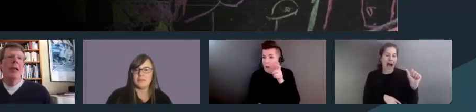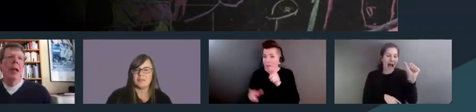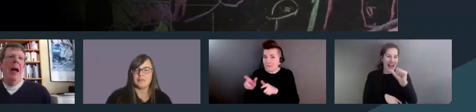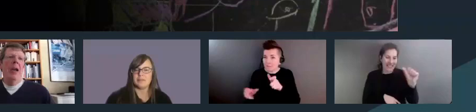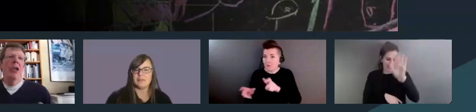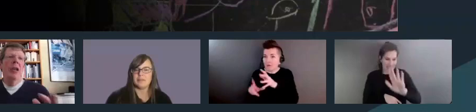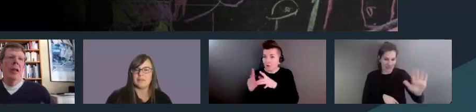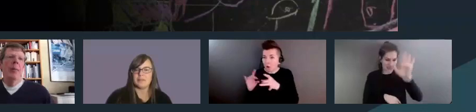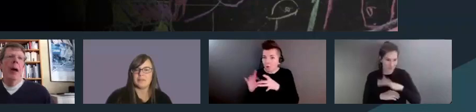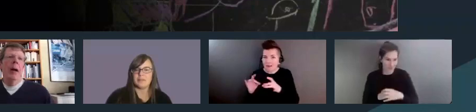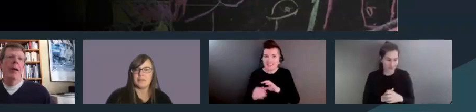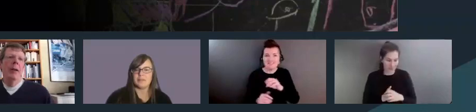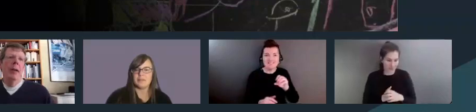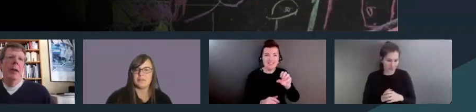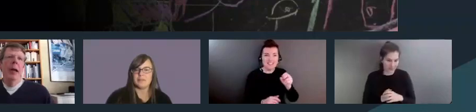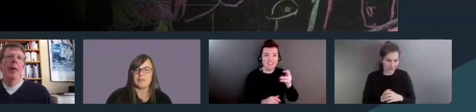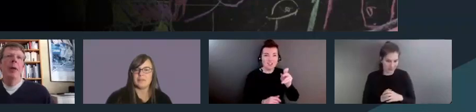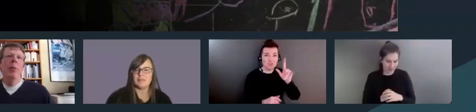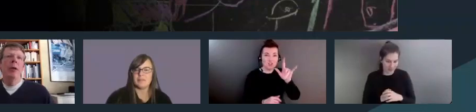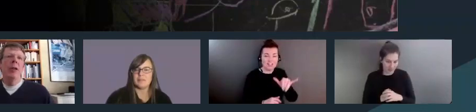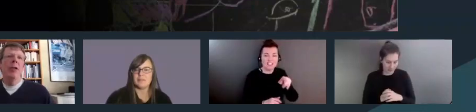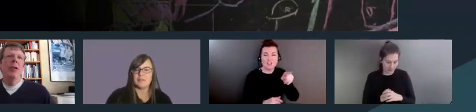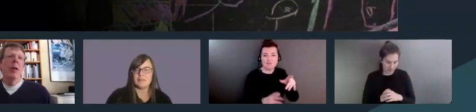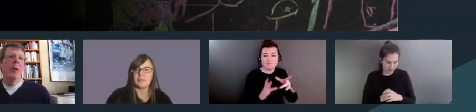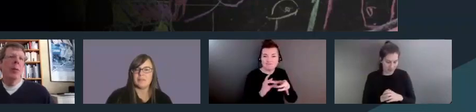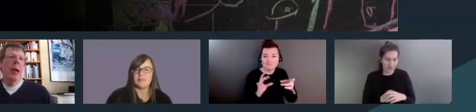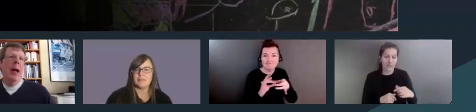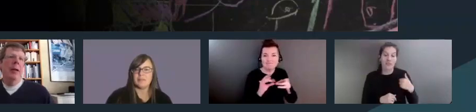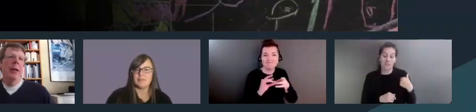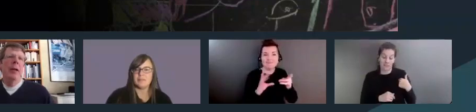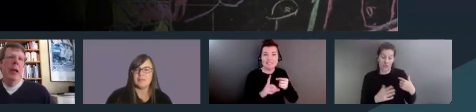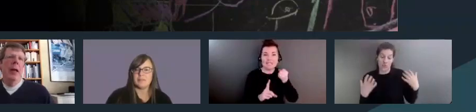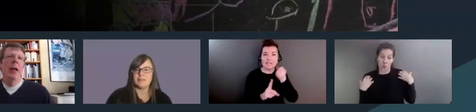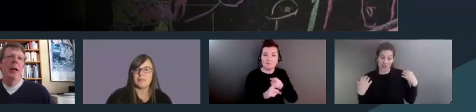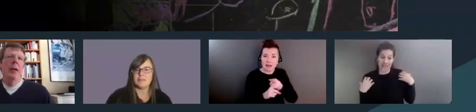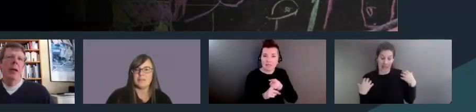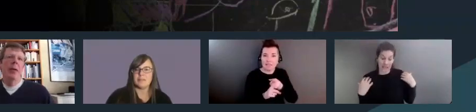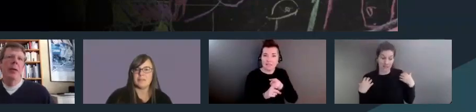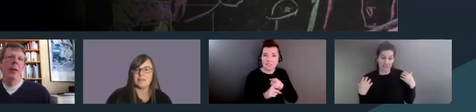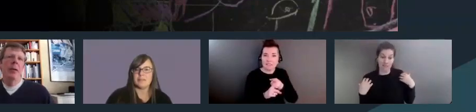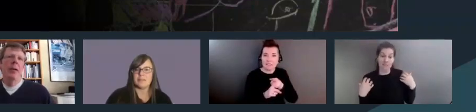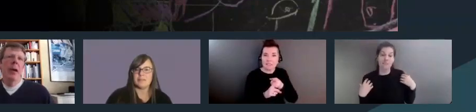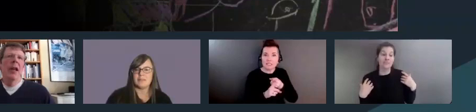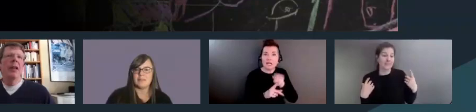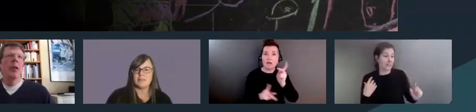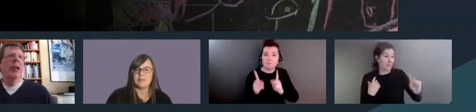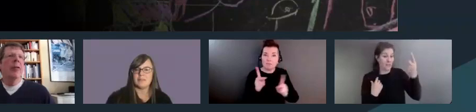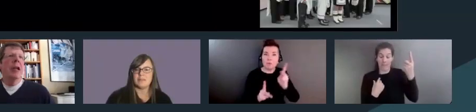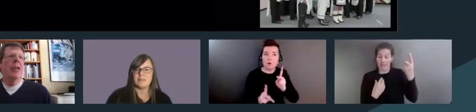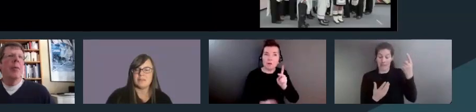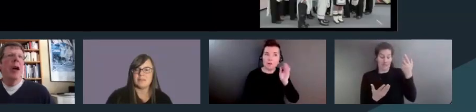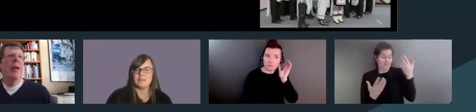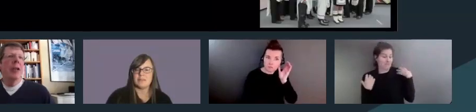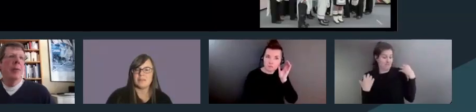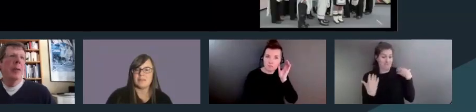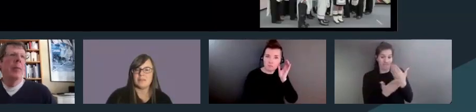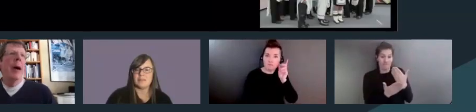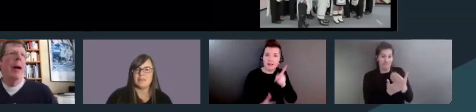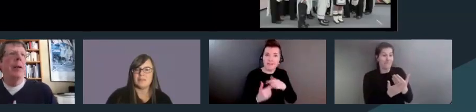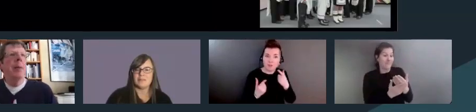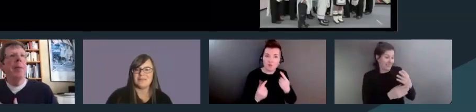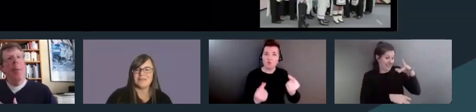about action and impact. And people listened and people acted, and I like to believe we had some